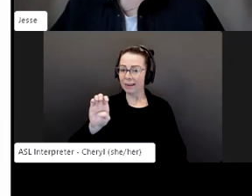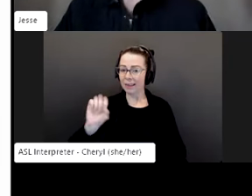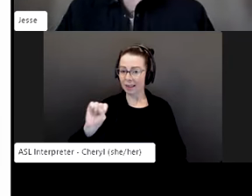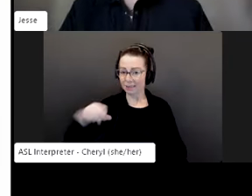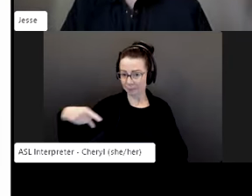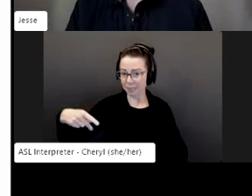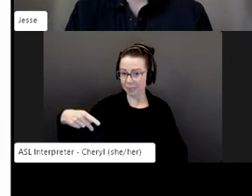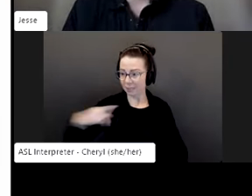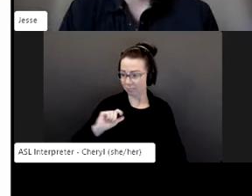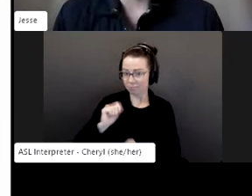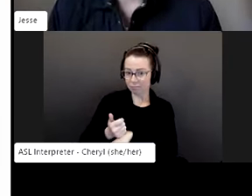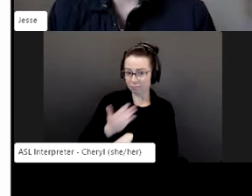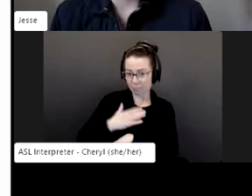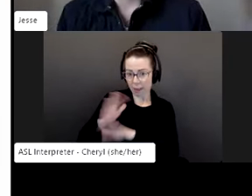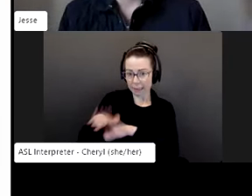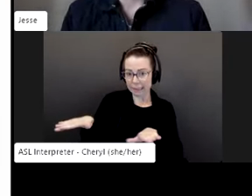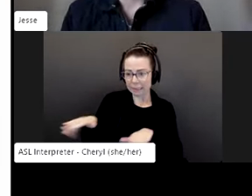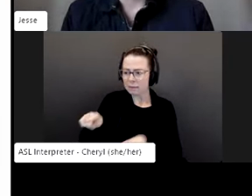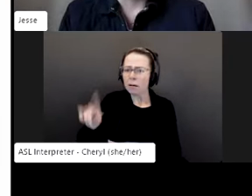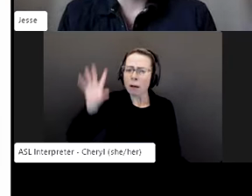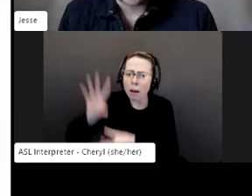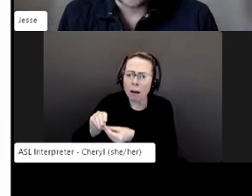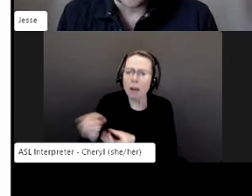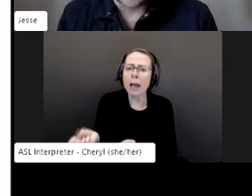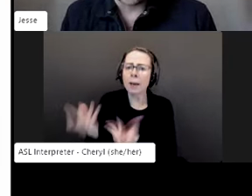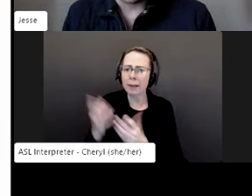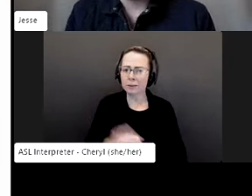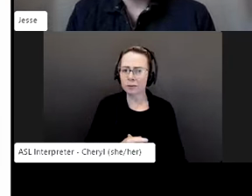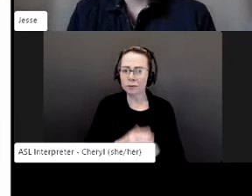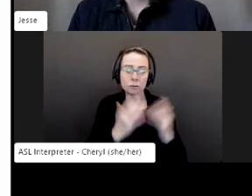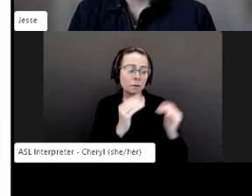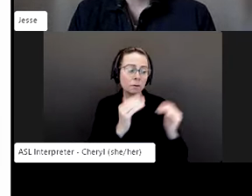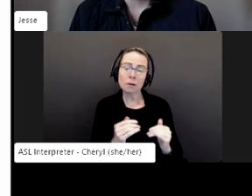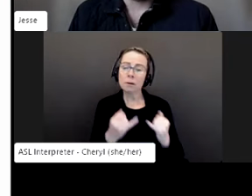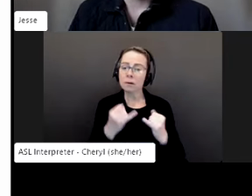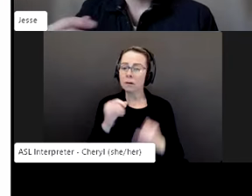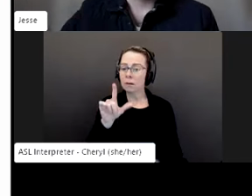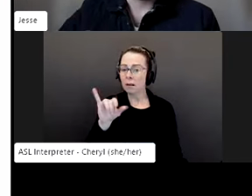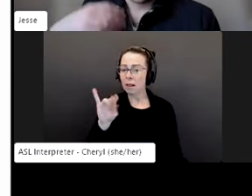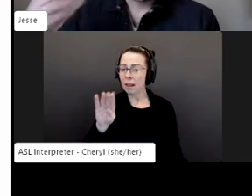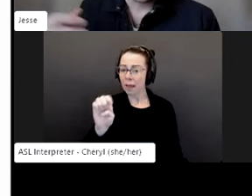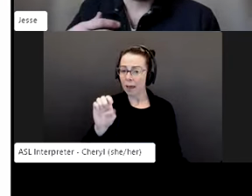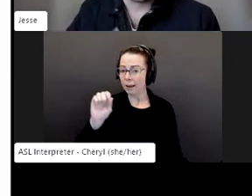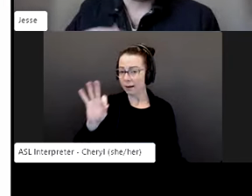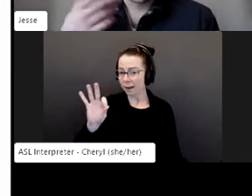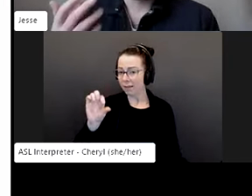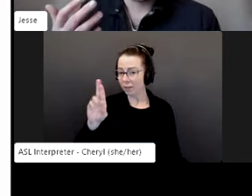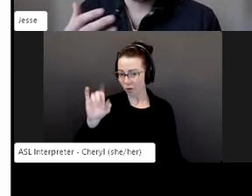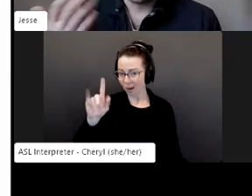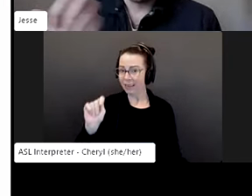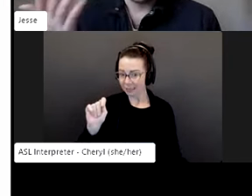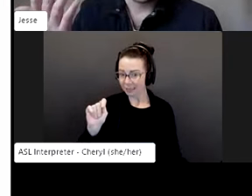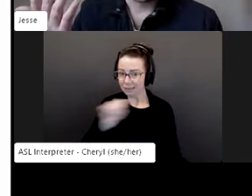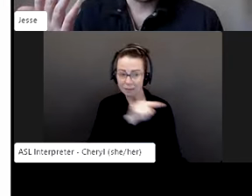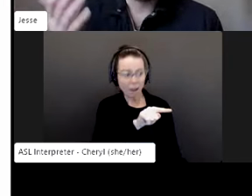have set up for my children. I can get information on the line of credit that I have. And I happen to have a credit card